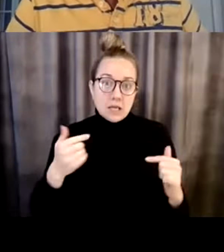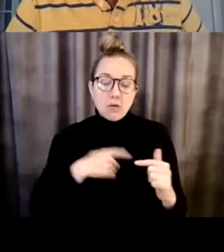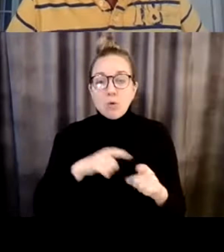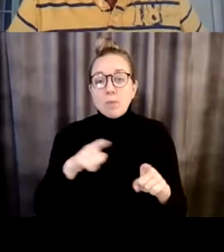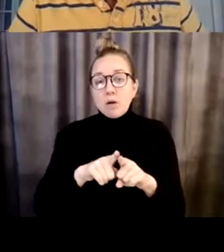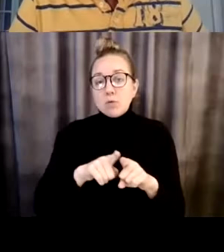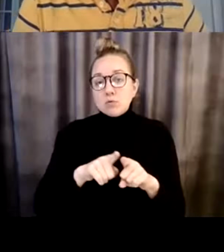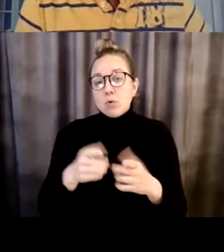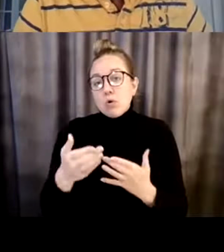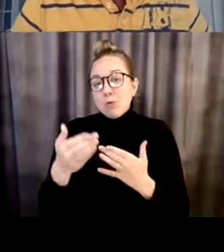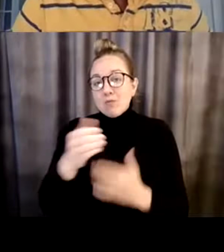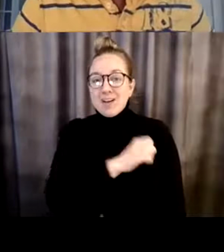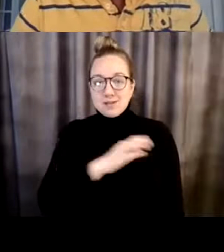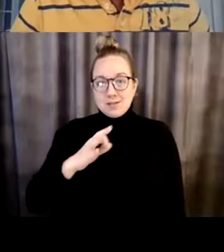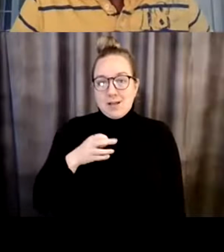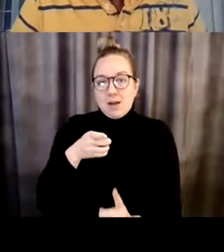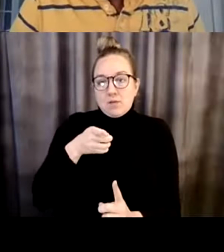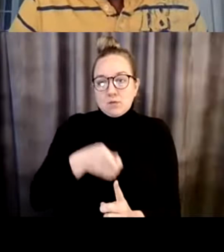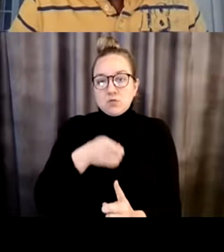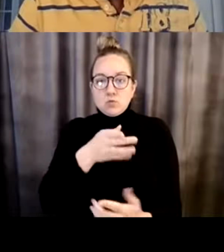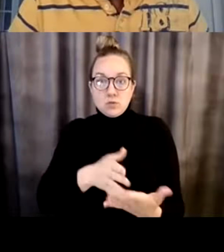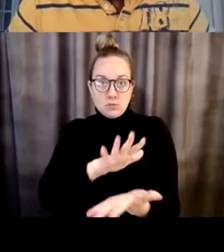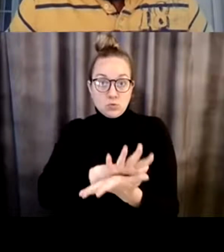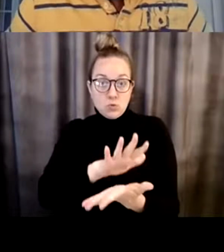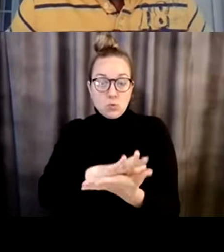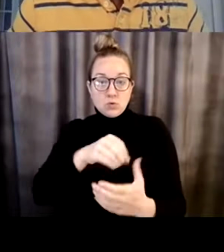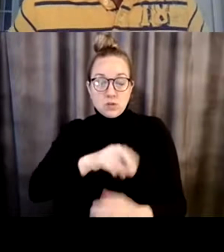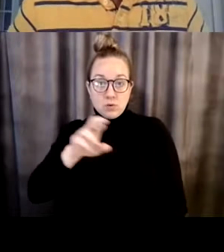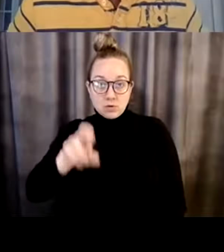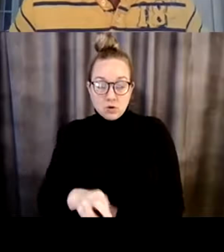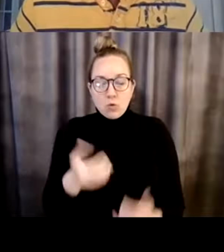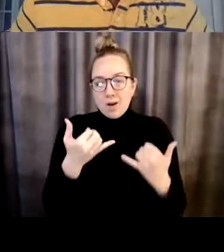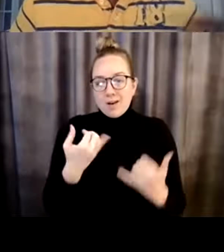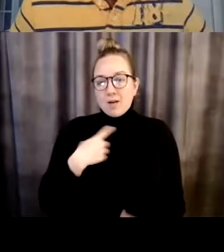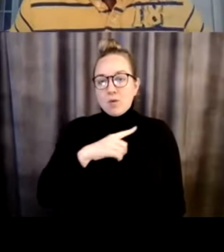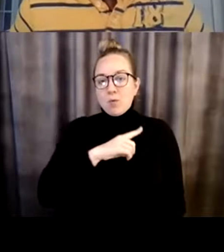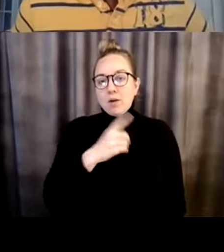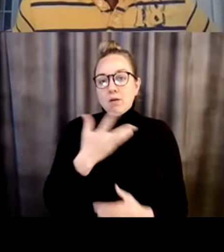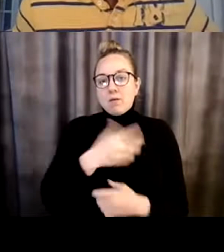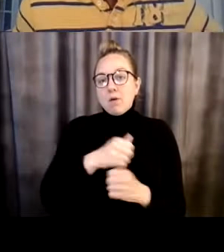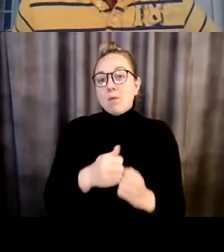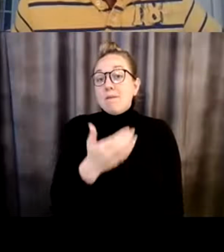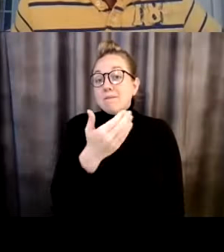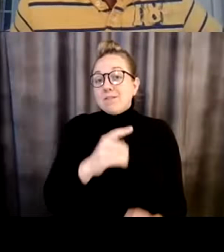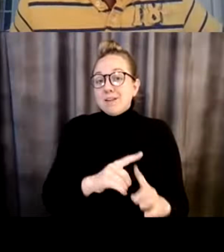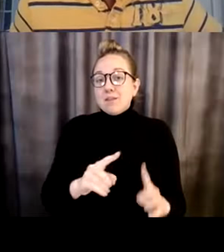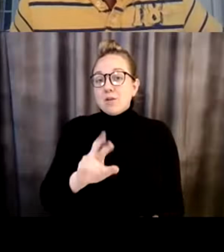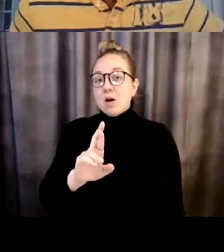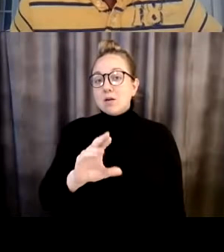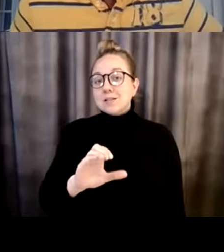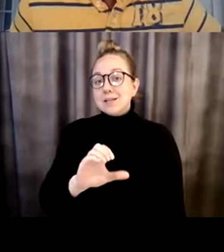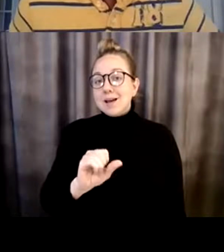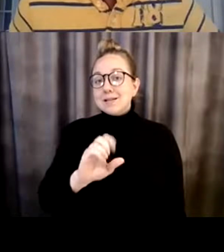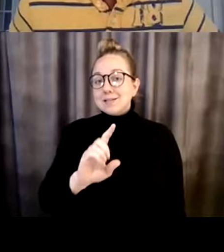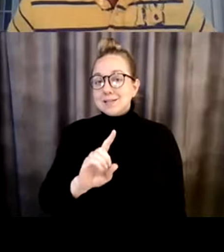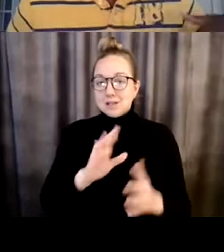to certain RCSD schools. We're currently in 15 RCSD schools right now. And then we also have training opportunities extended for RCSD